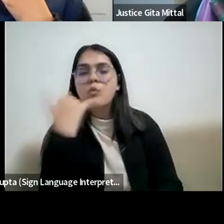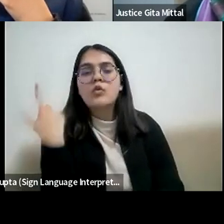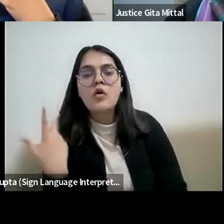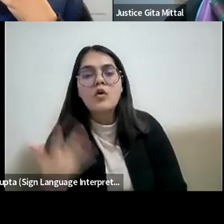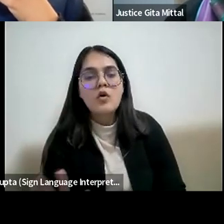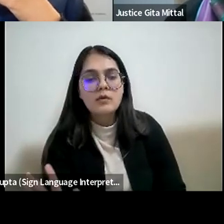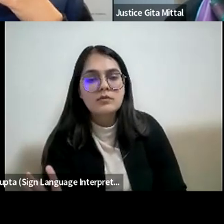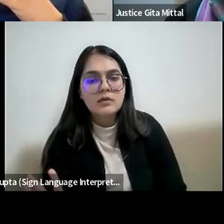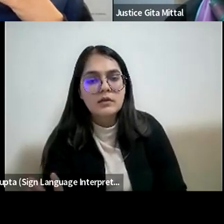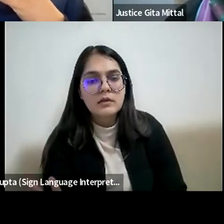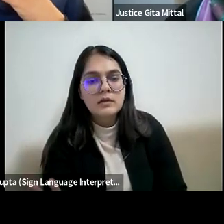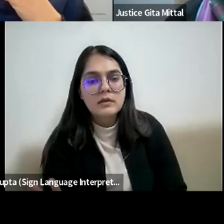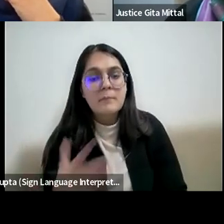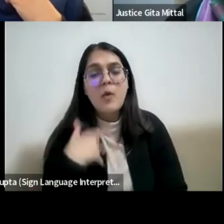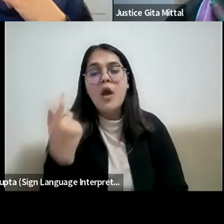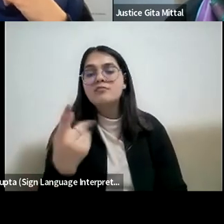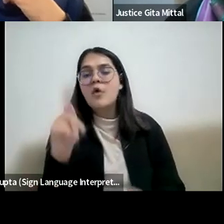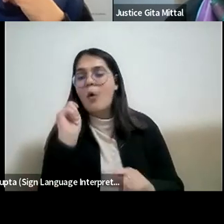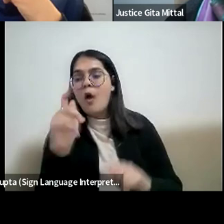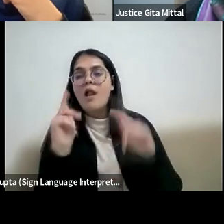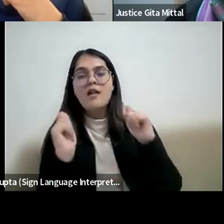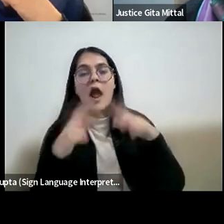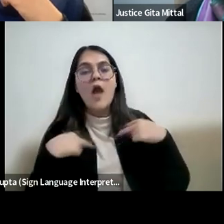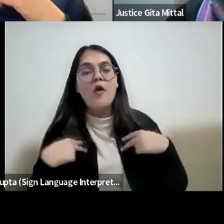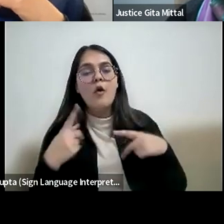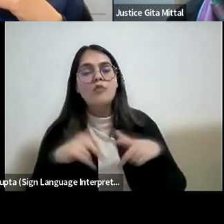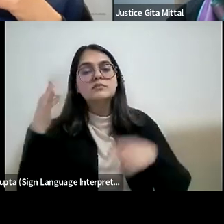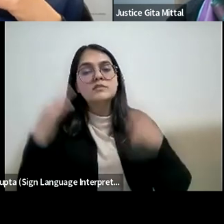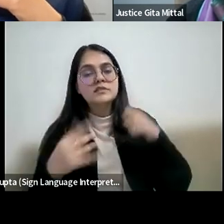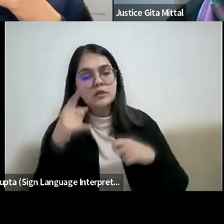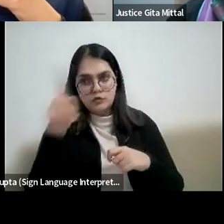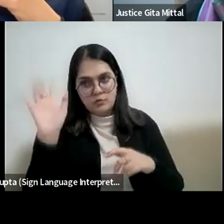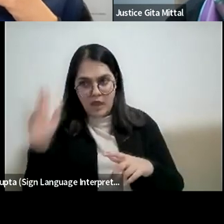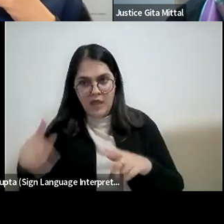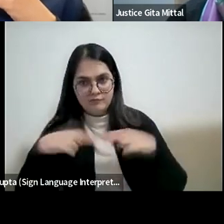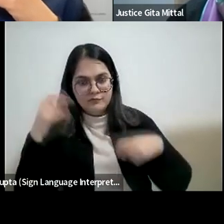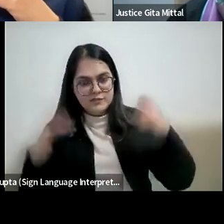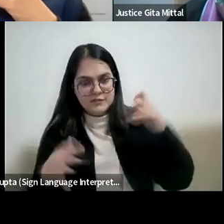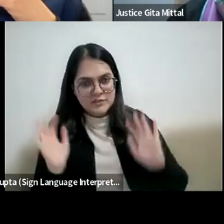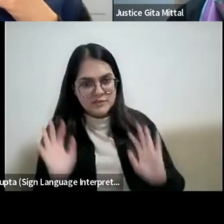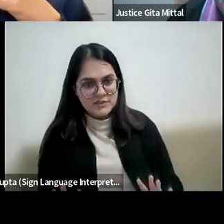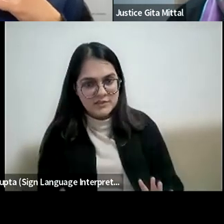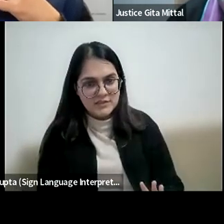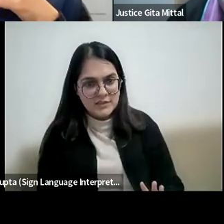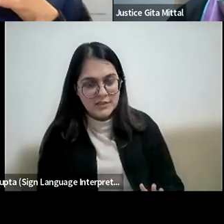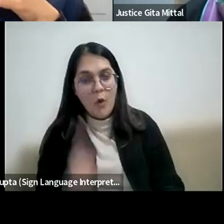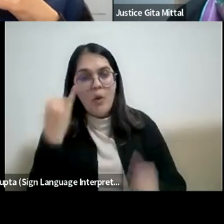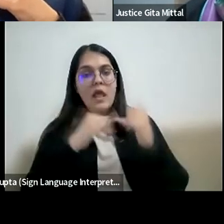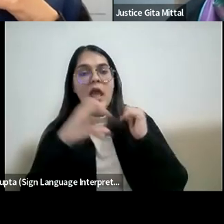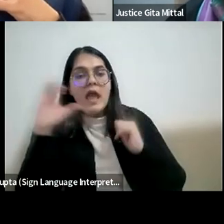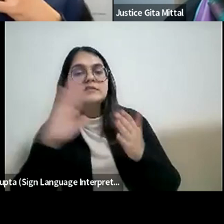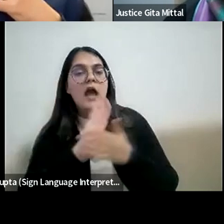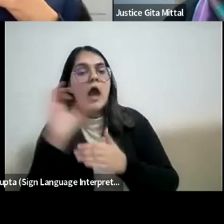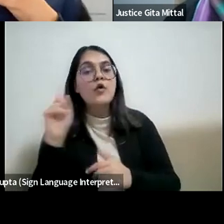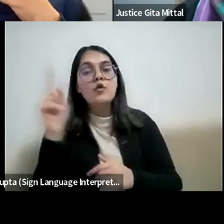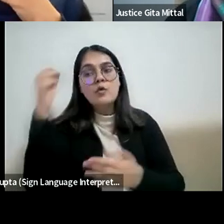be telling our trial court judges that you are also constitutional court judges. It's not just Supreme Court, High Court. So maybe